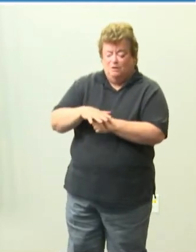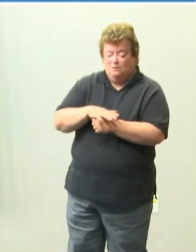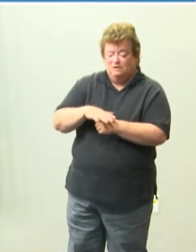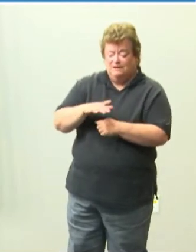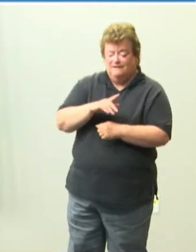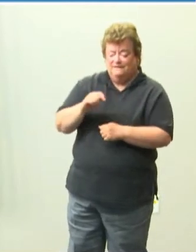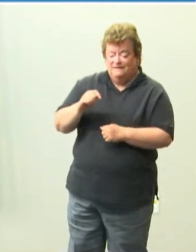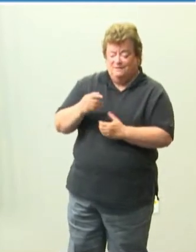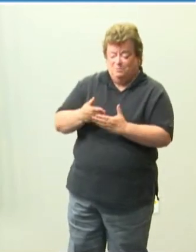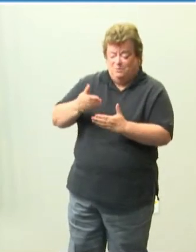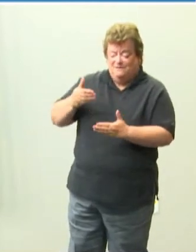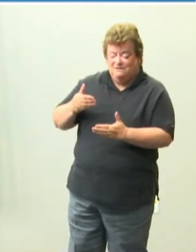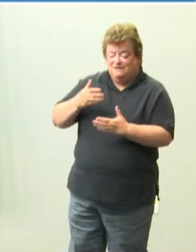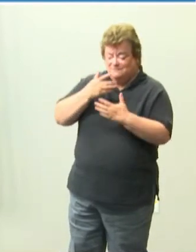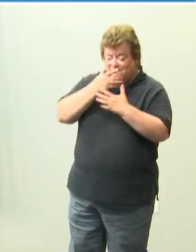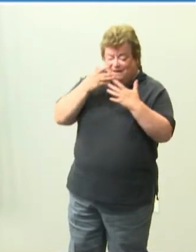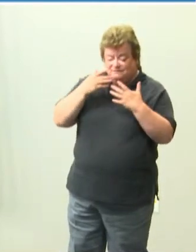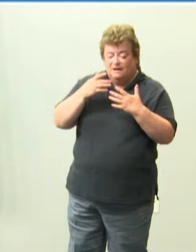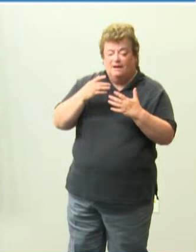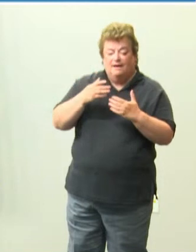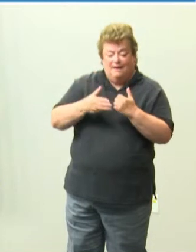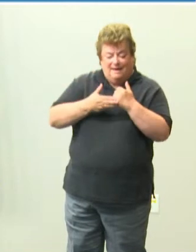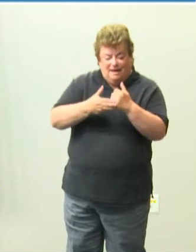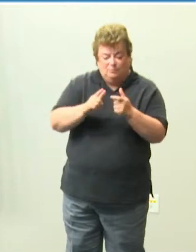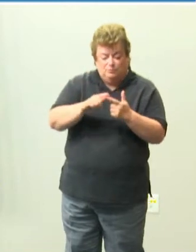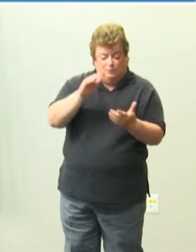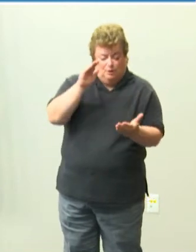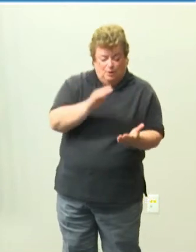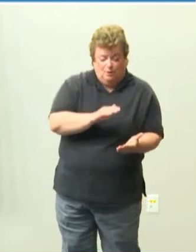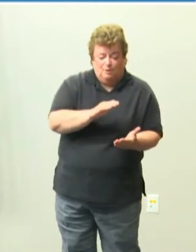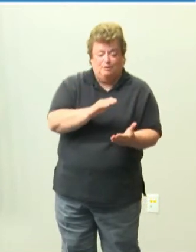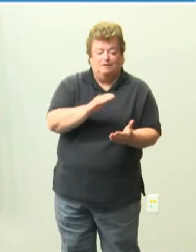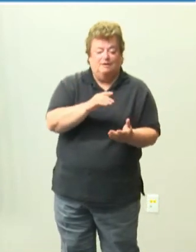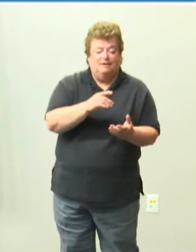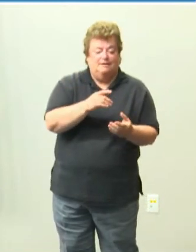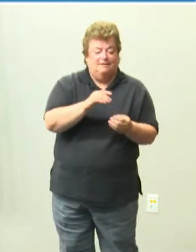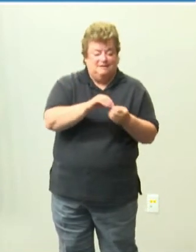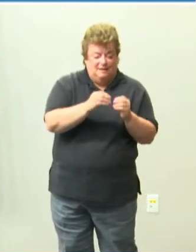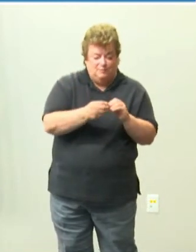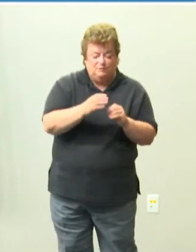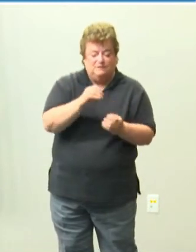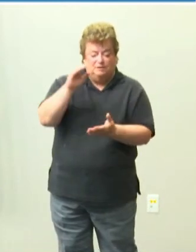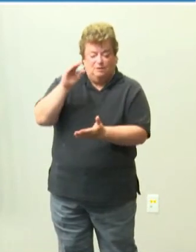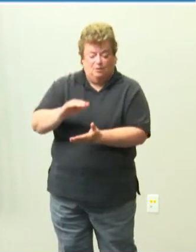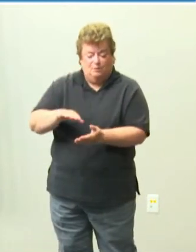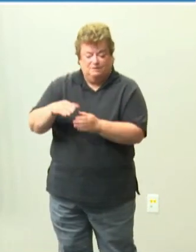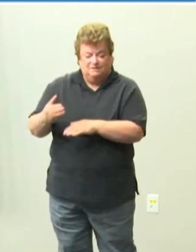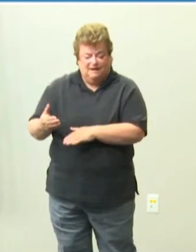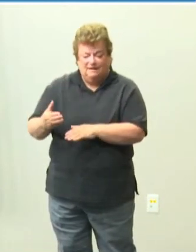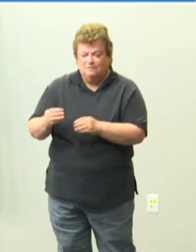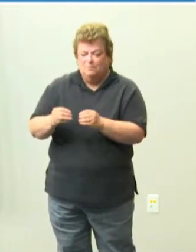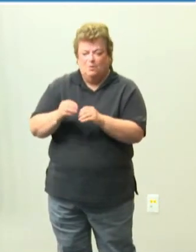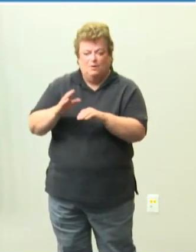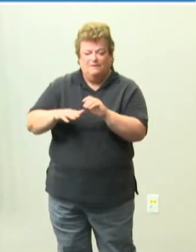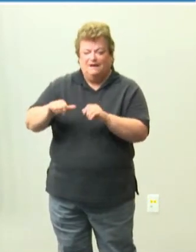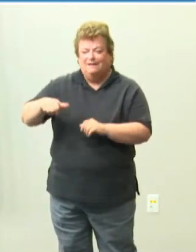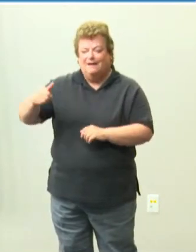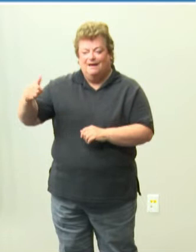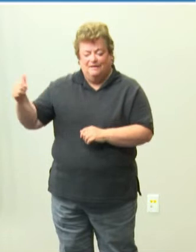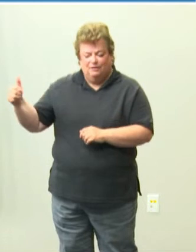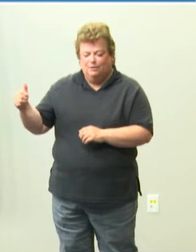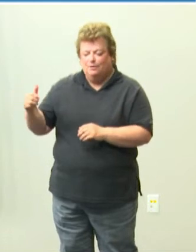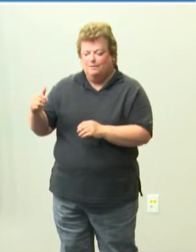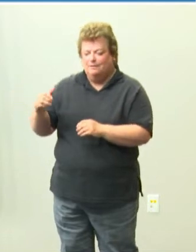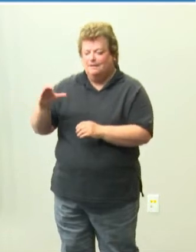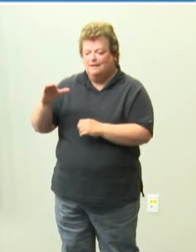mandate contributed to a lower case rate and lower death rate in Lancaster County, more so than other highly populated